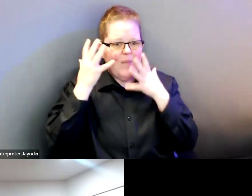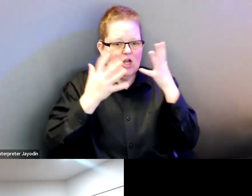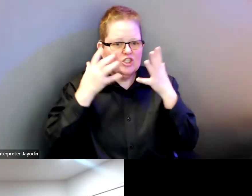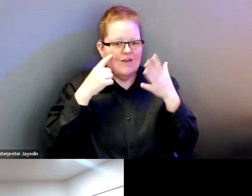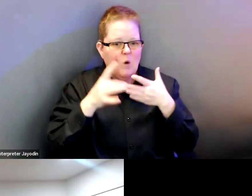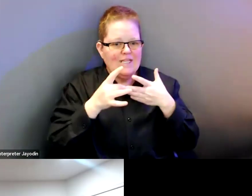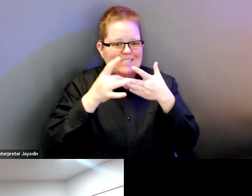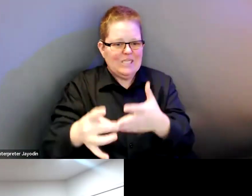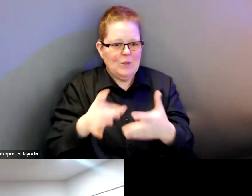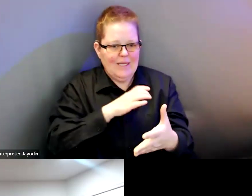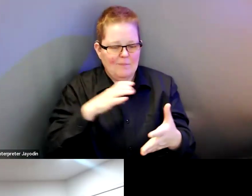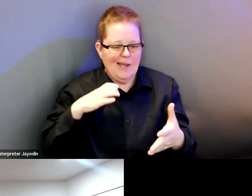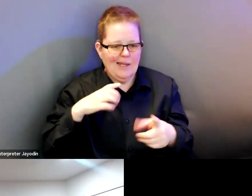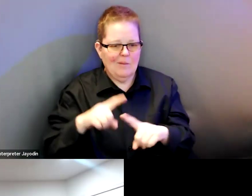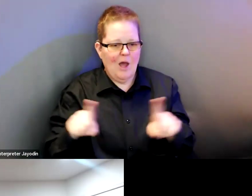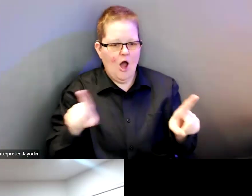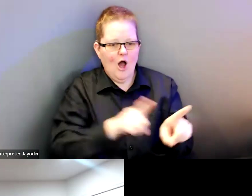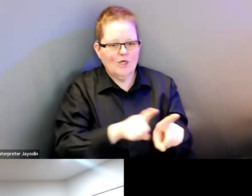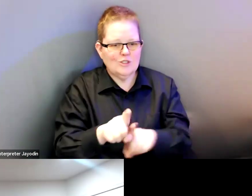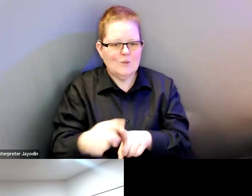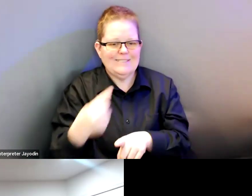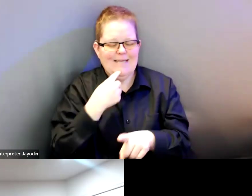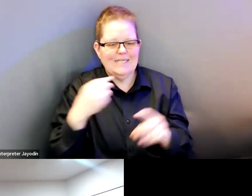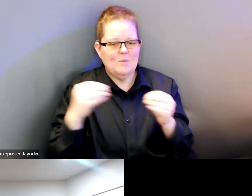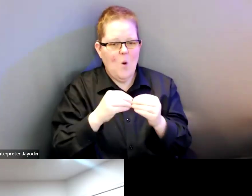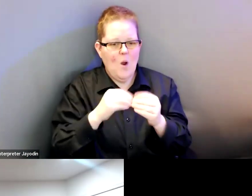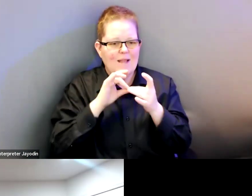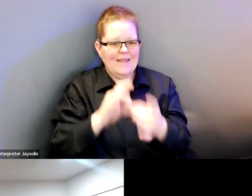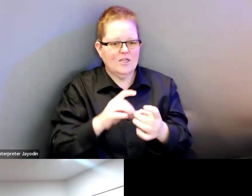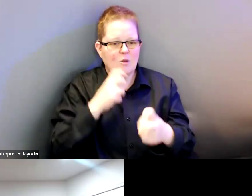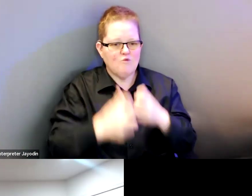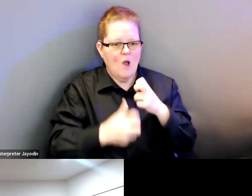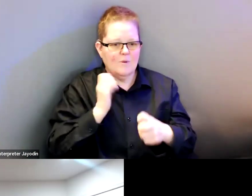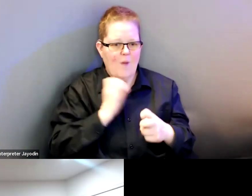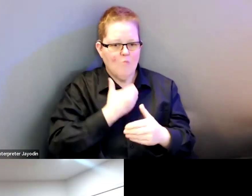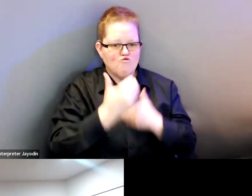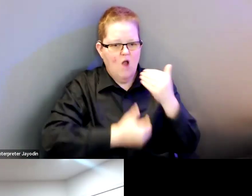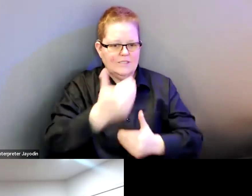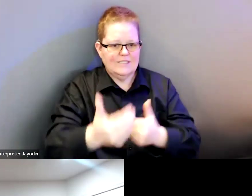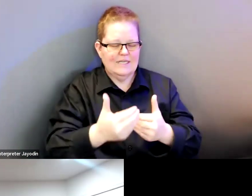also says more about like the problems in our process in doing this.